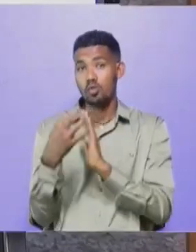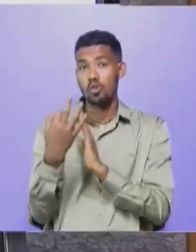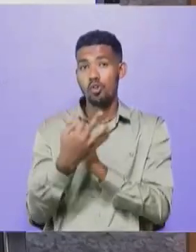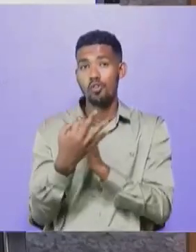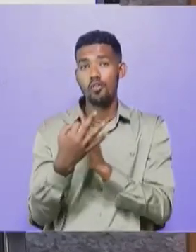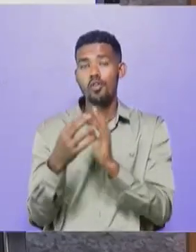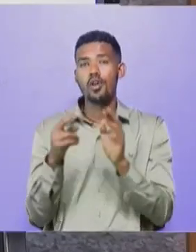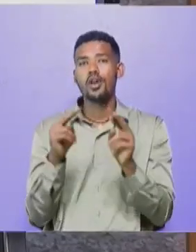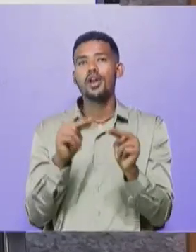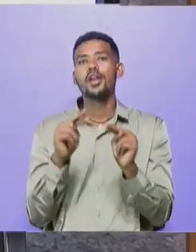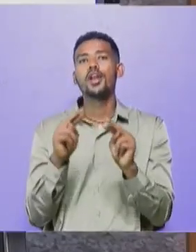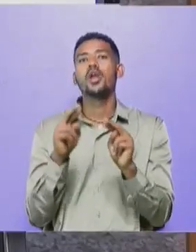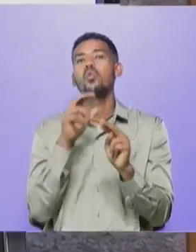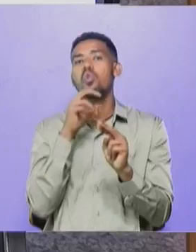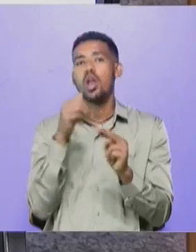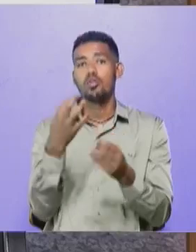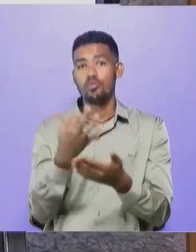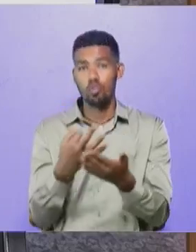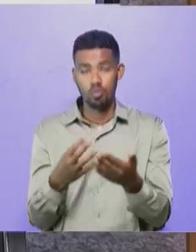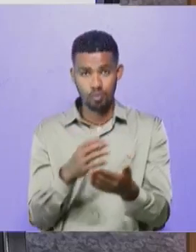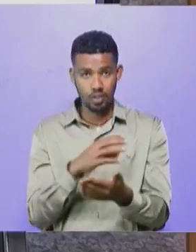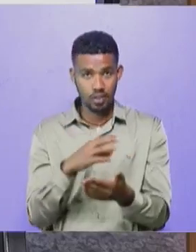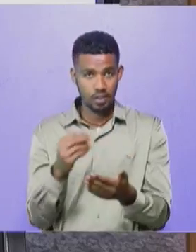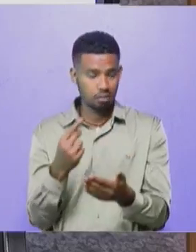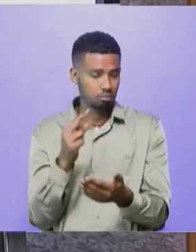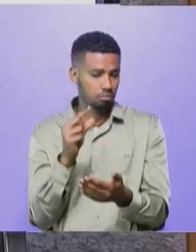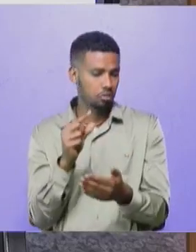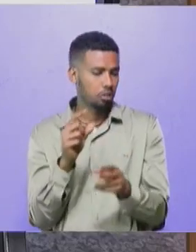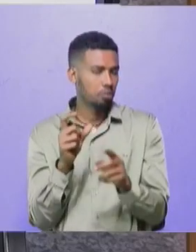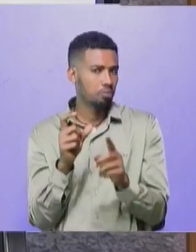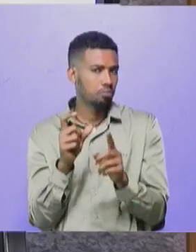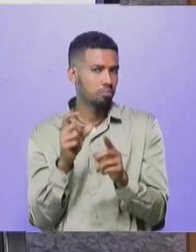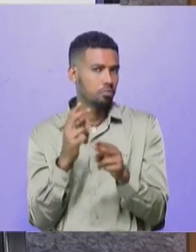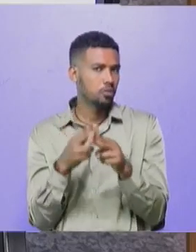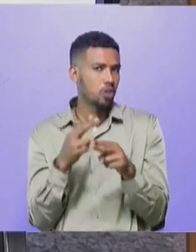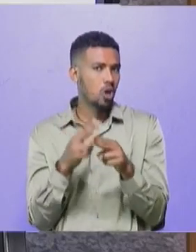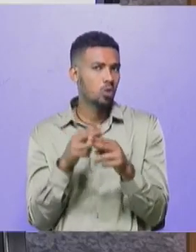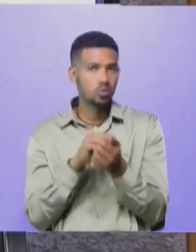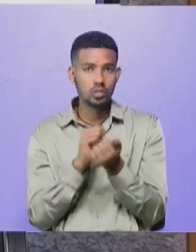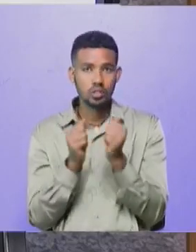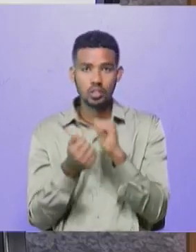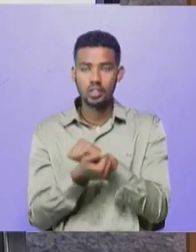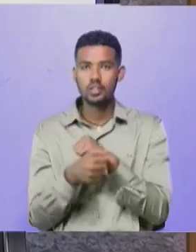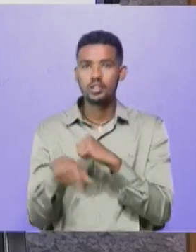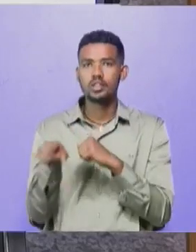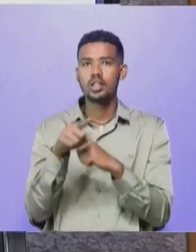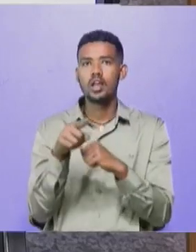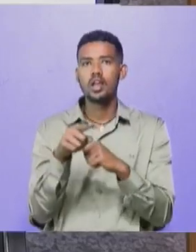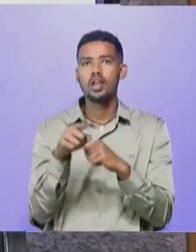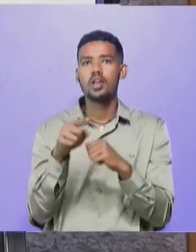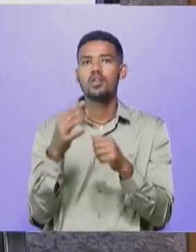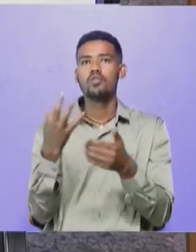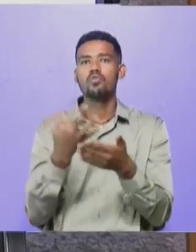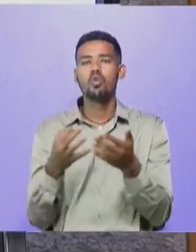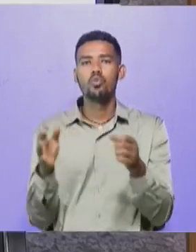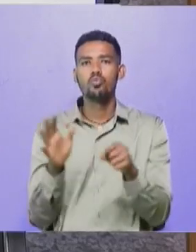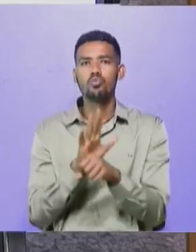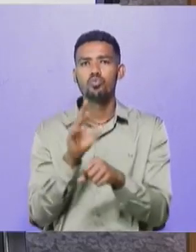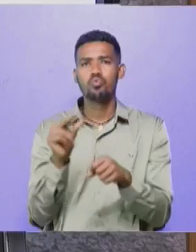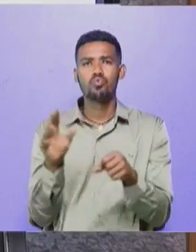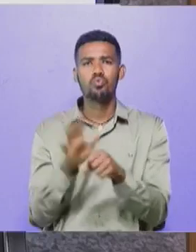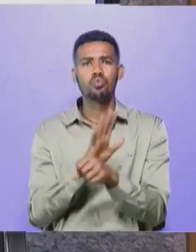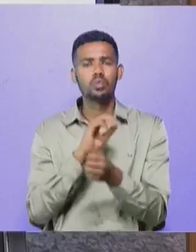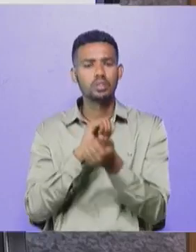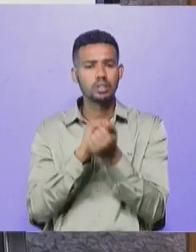irregular form. And also, some nouns are changed with their form totally, and sometimes